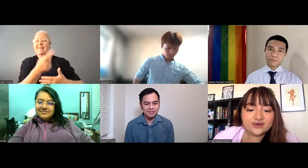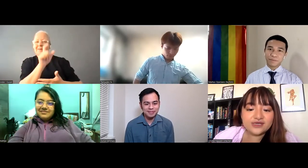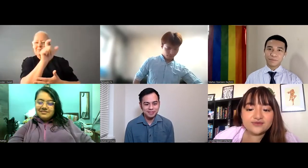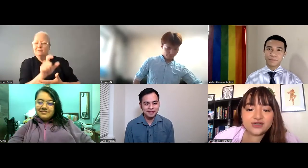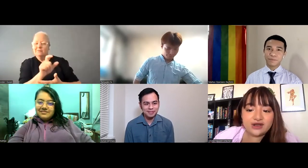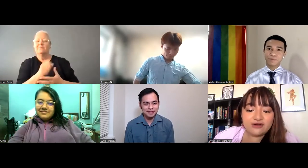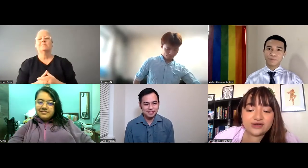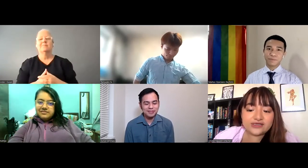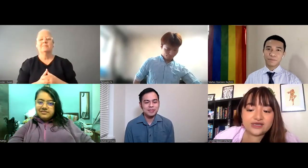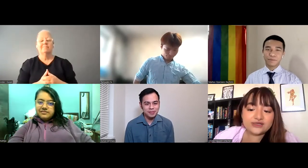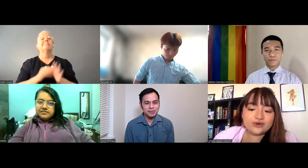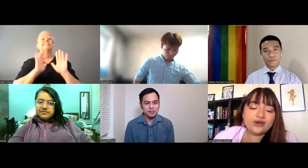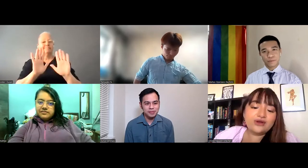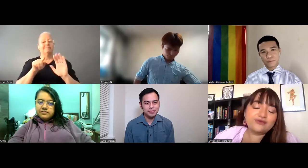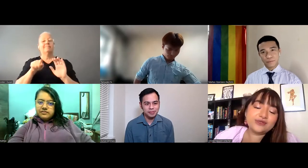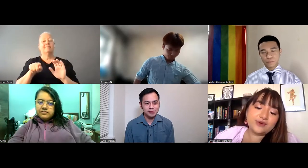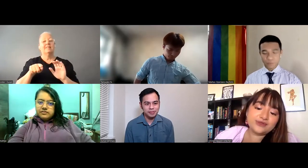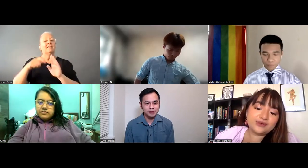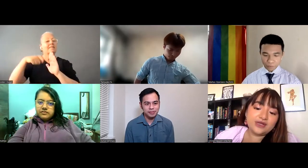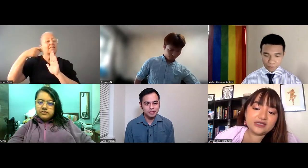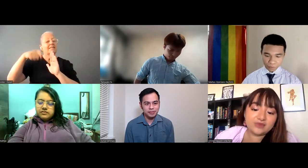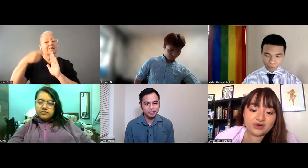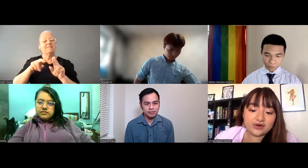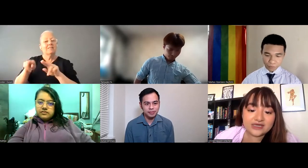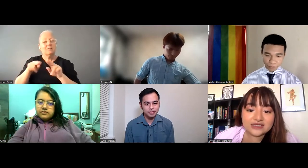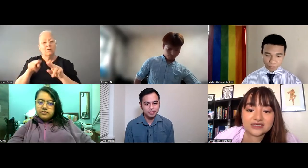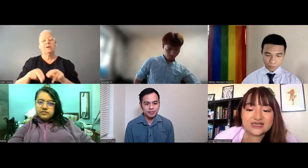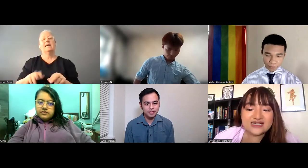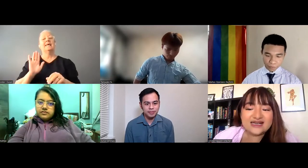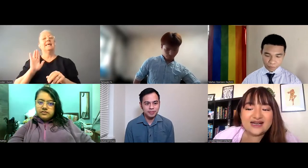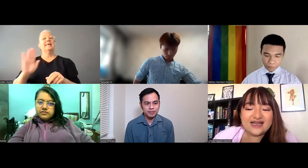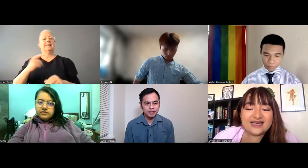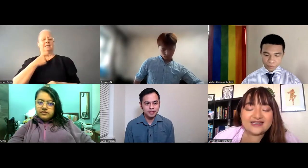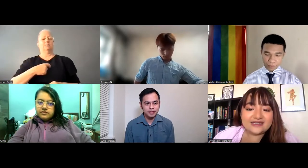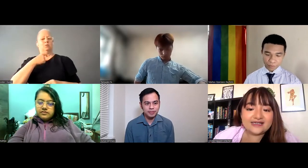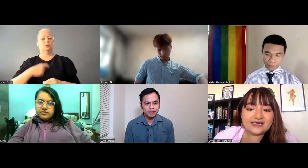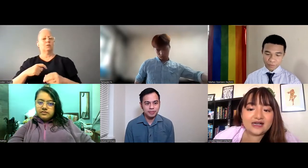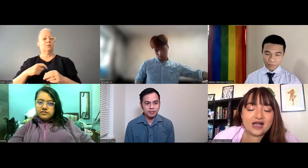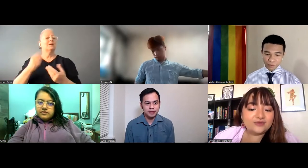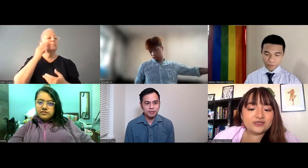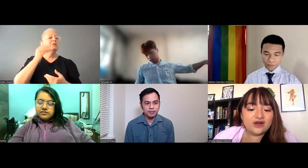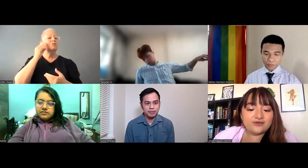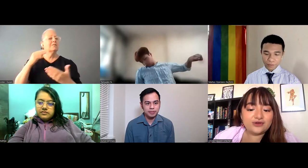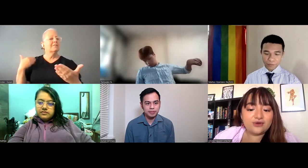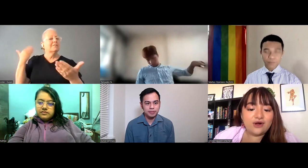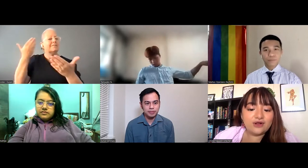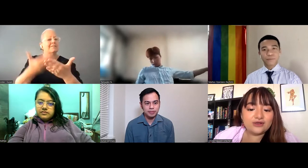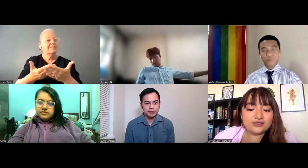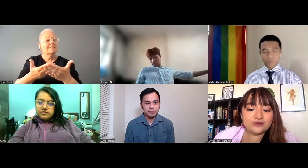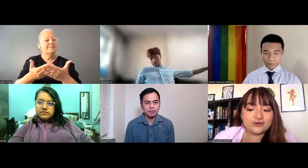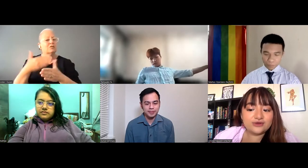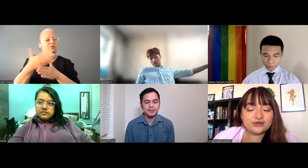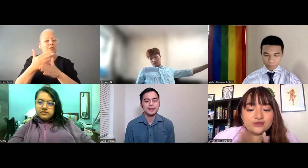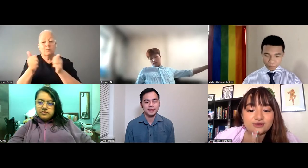So this video is a story of his personal experience, and I would love for you all